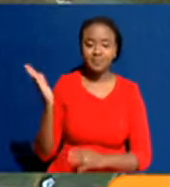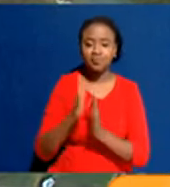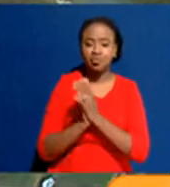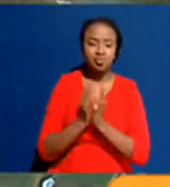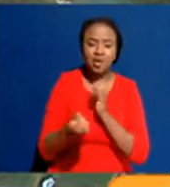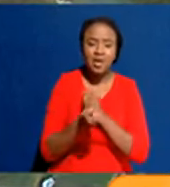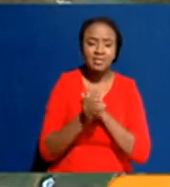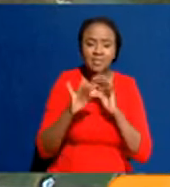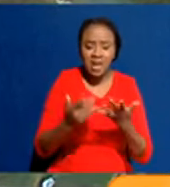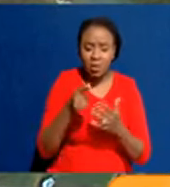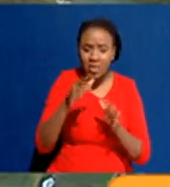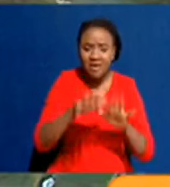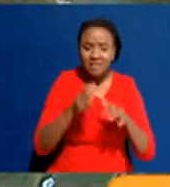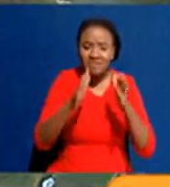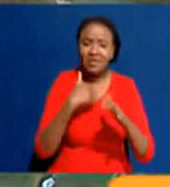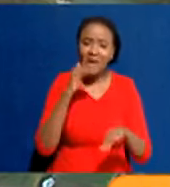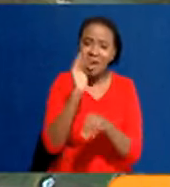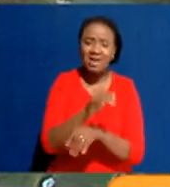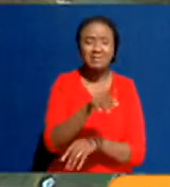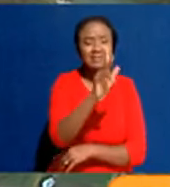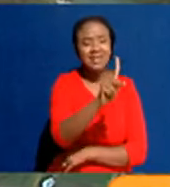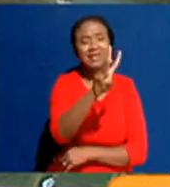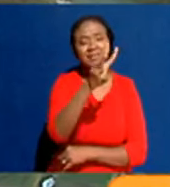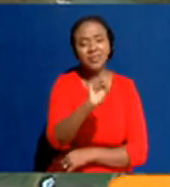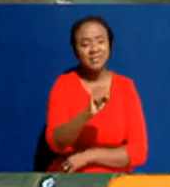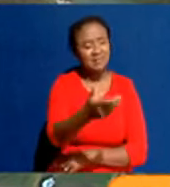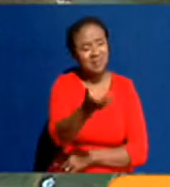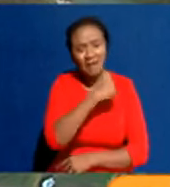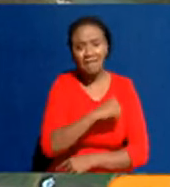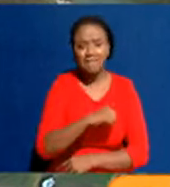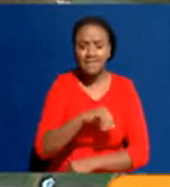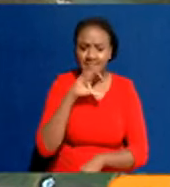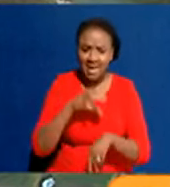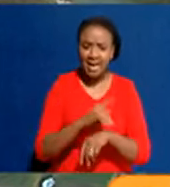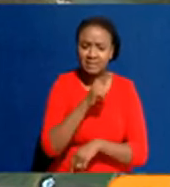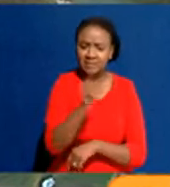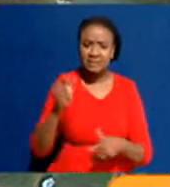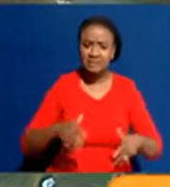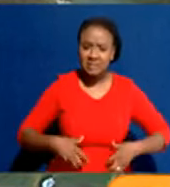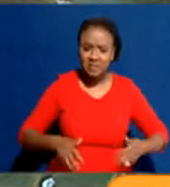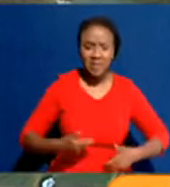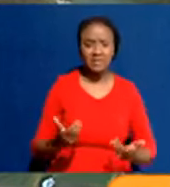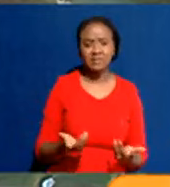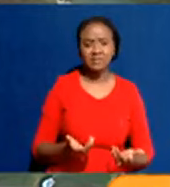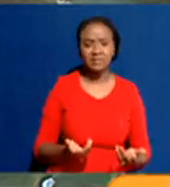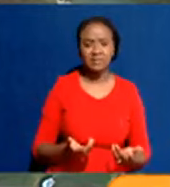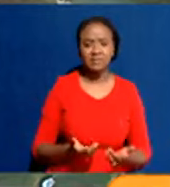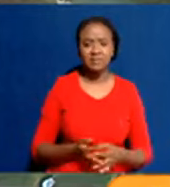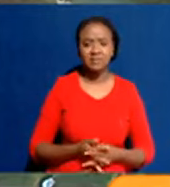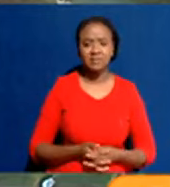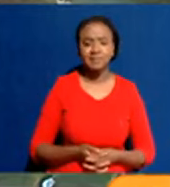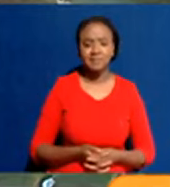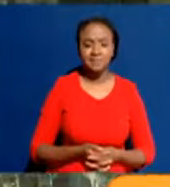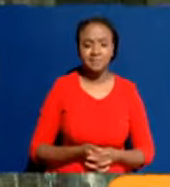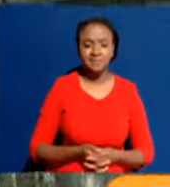farmers are appealing to the Kenya Wildlife Services to trap and the destructive animals. Take a listen.